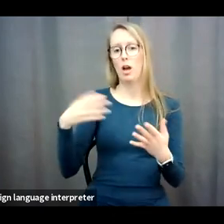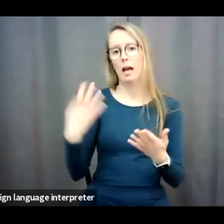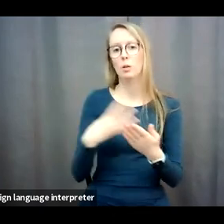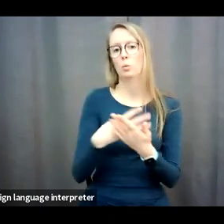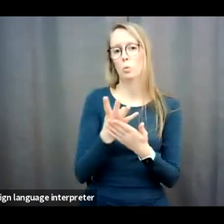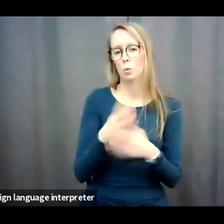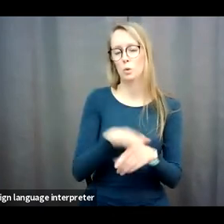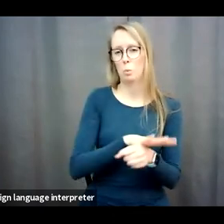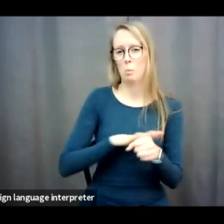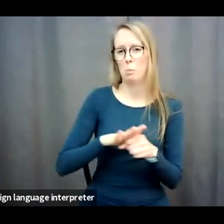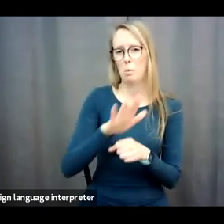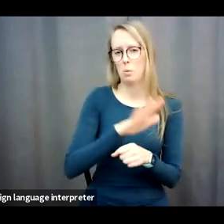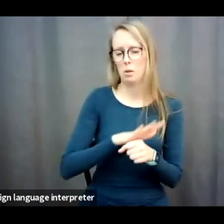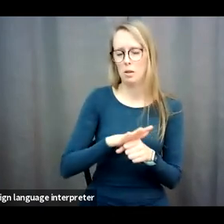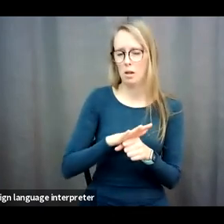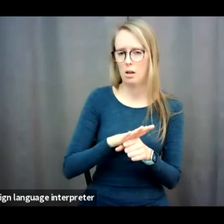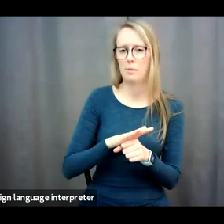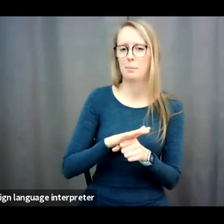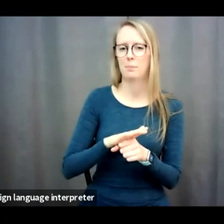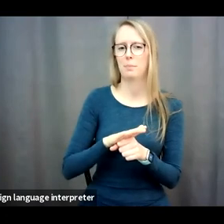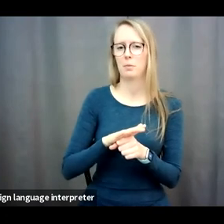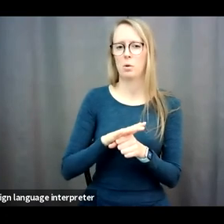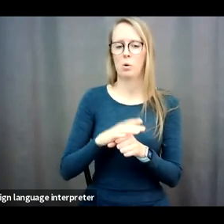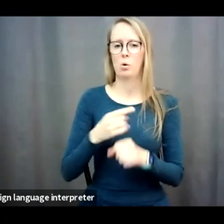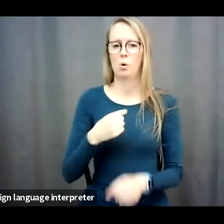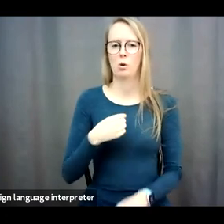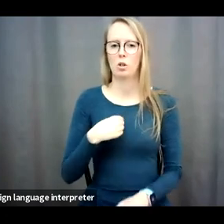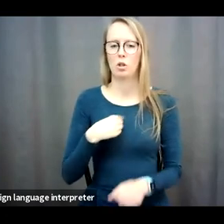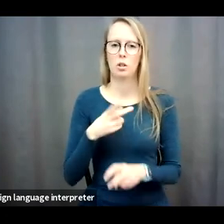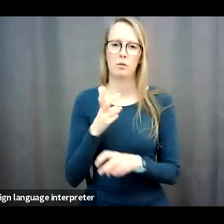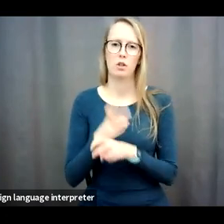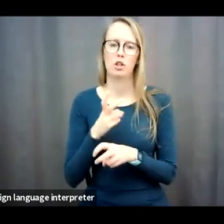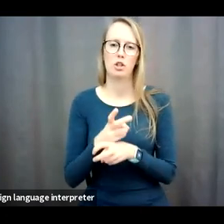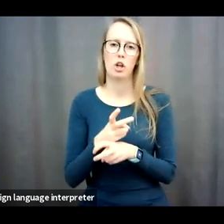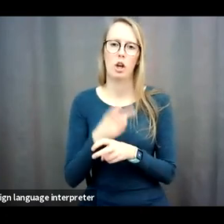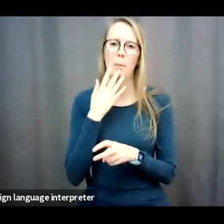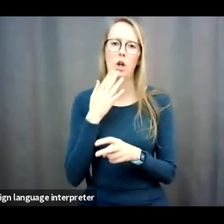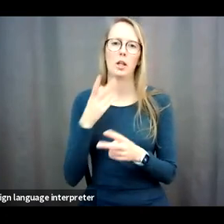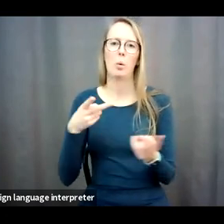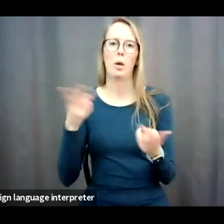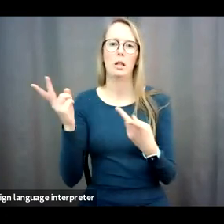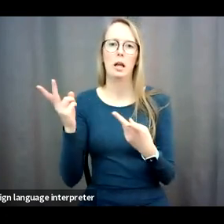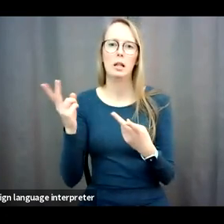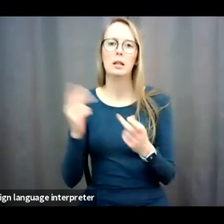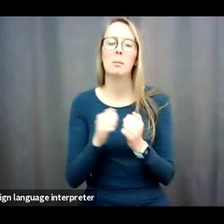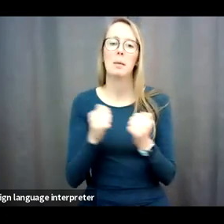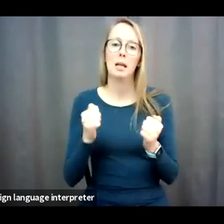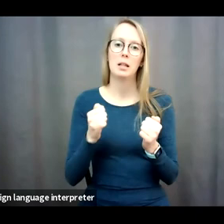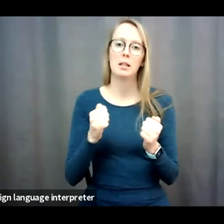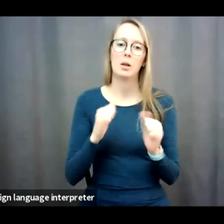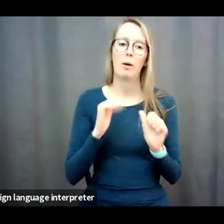region. And I will try to speak a little bit general, but of course, my knowledge